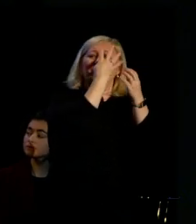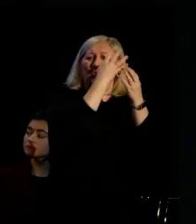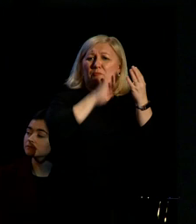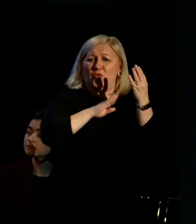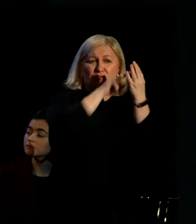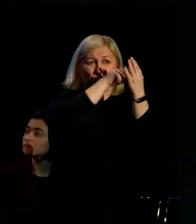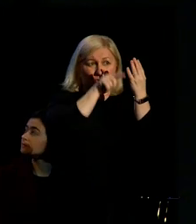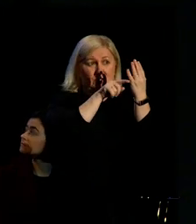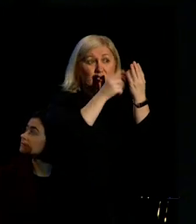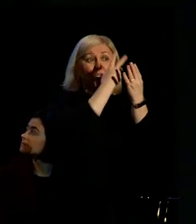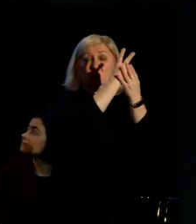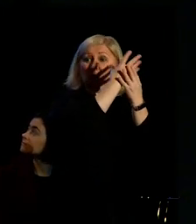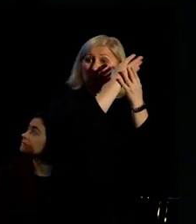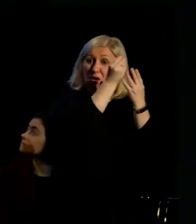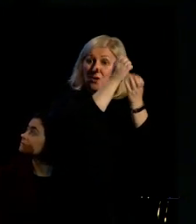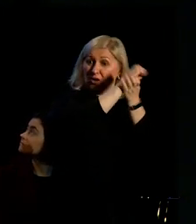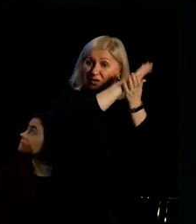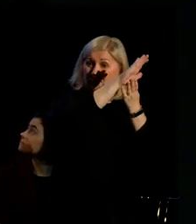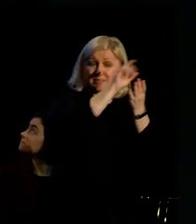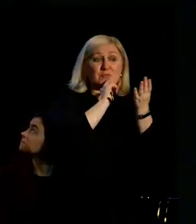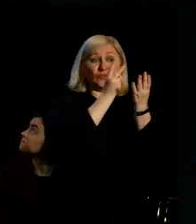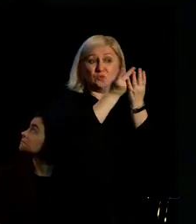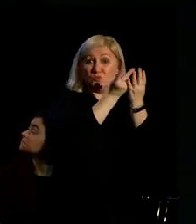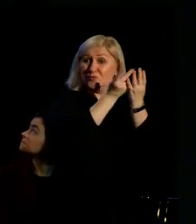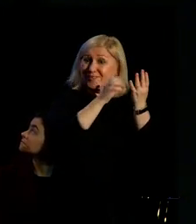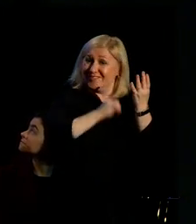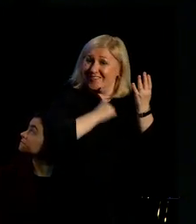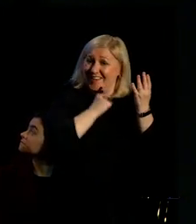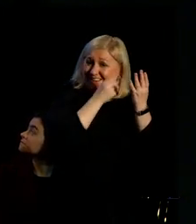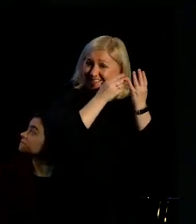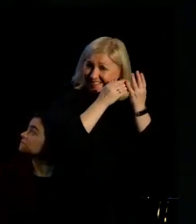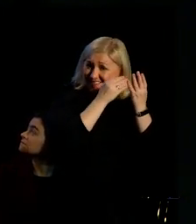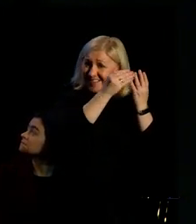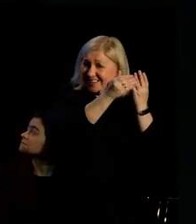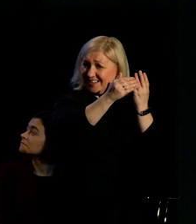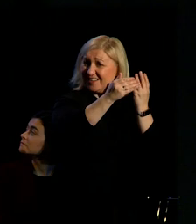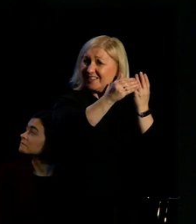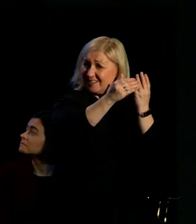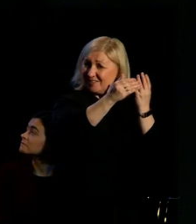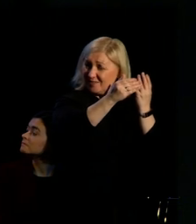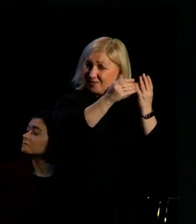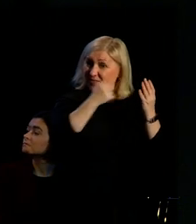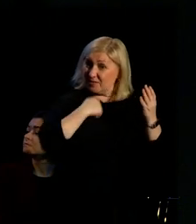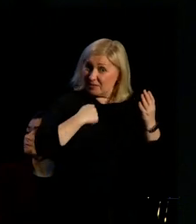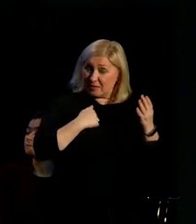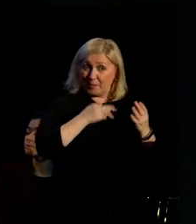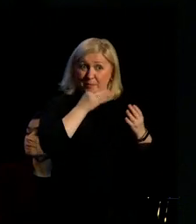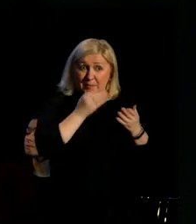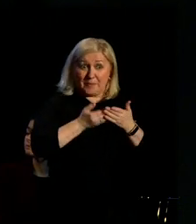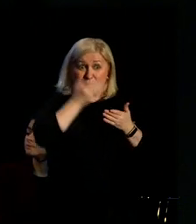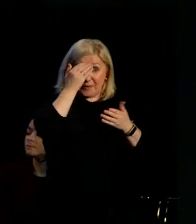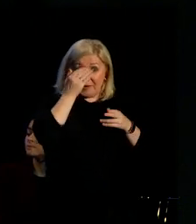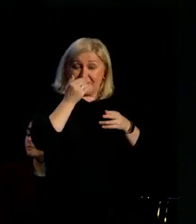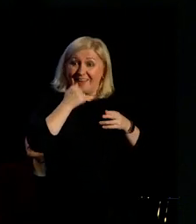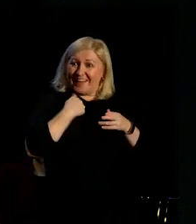them perished in the Holocaust, and two survived. I have also learned that I have first cousins